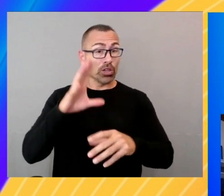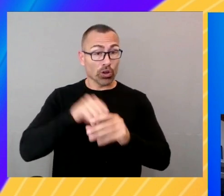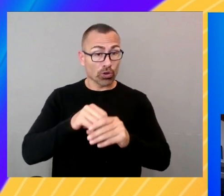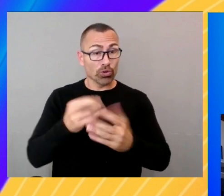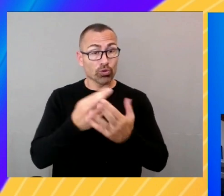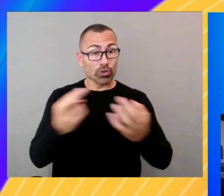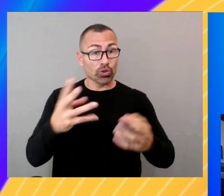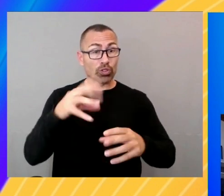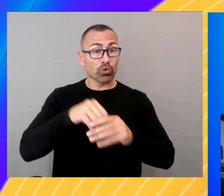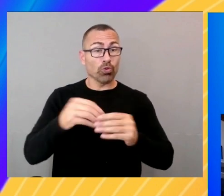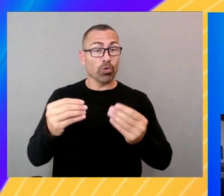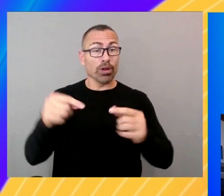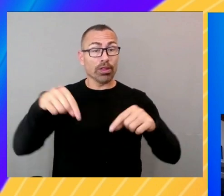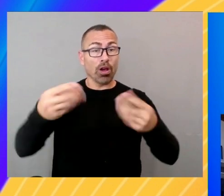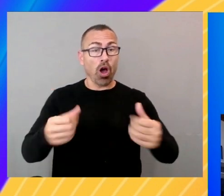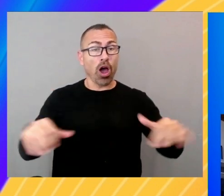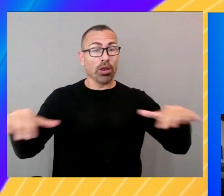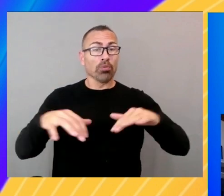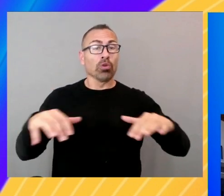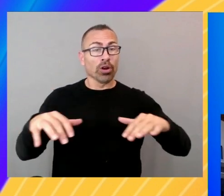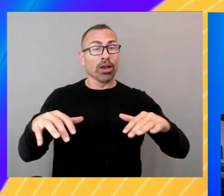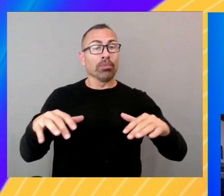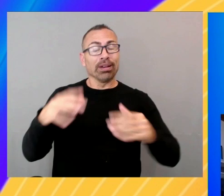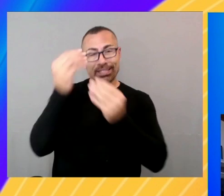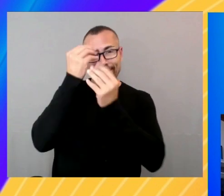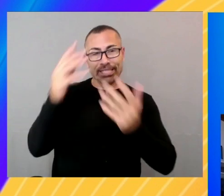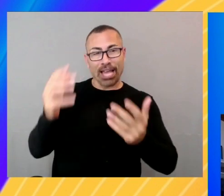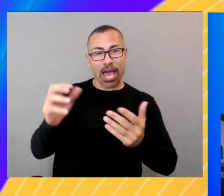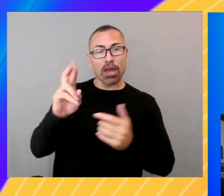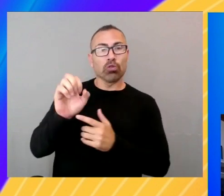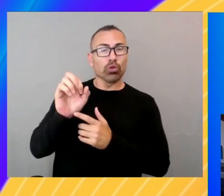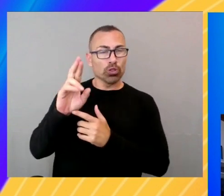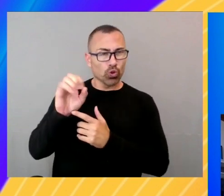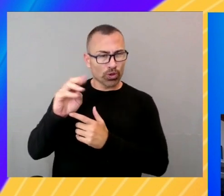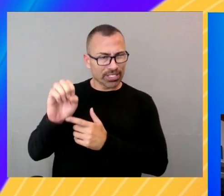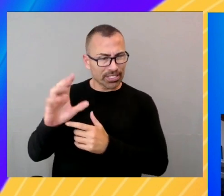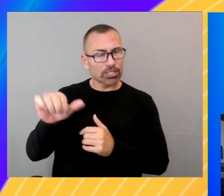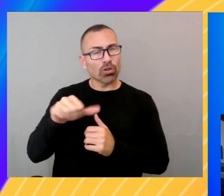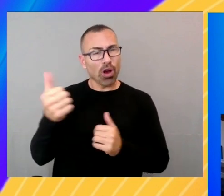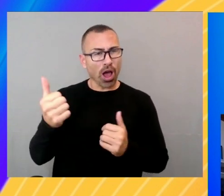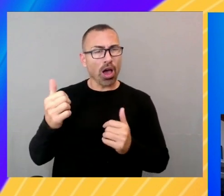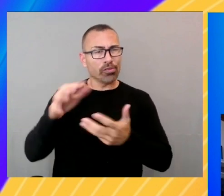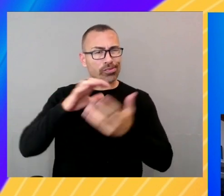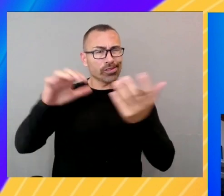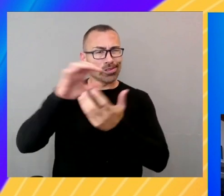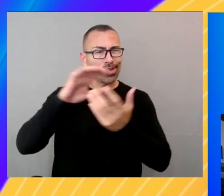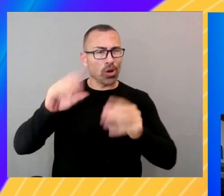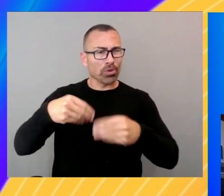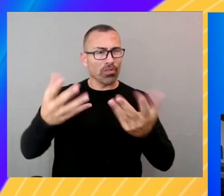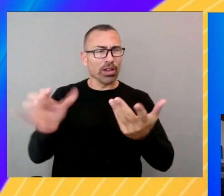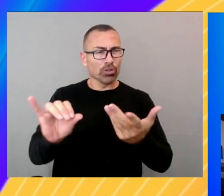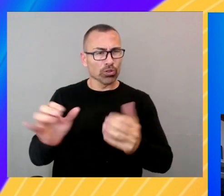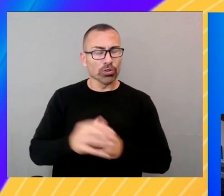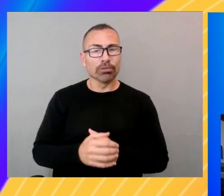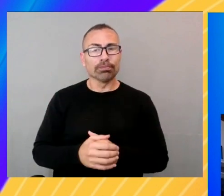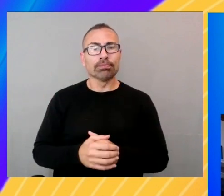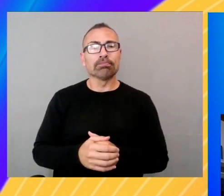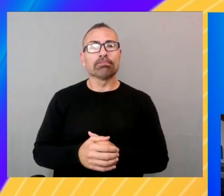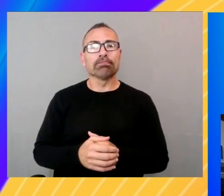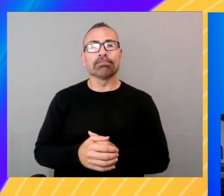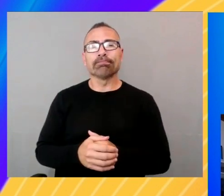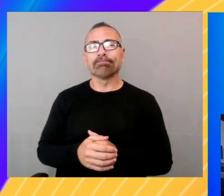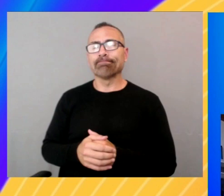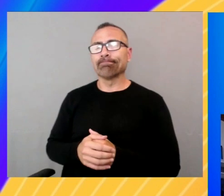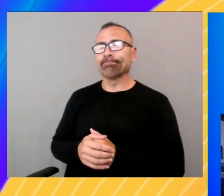VMs and other cloud providers as well. Sure. Gotcha. Yeah. Makes a lot of sense. So